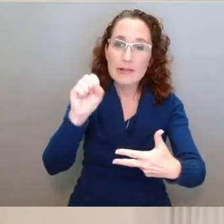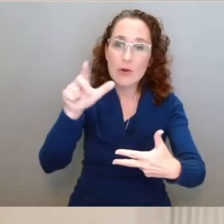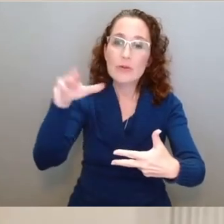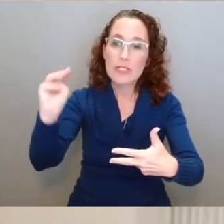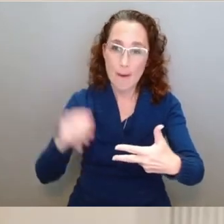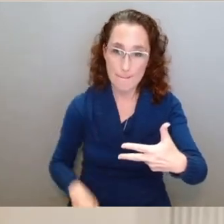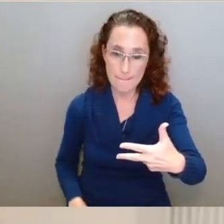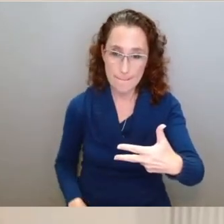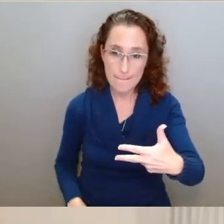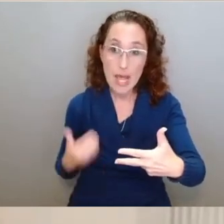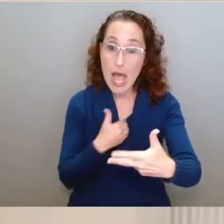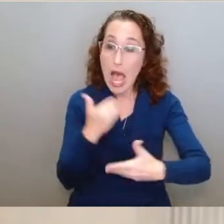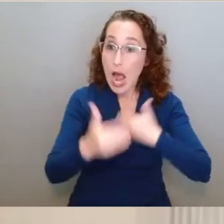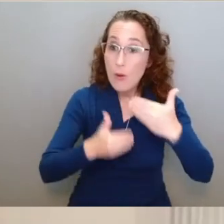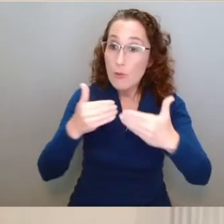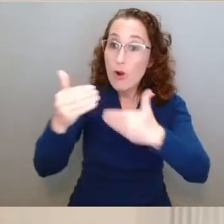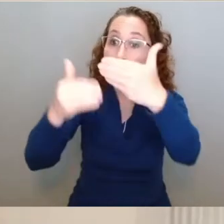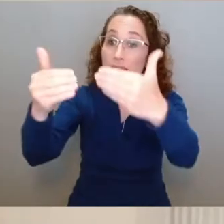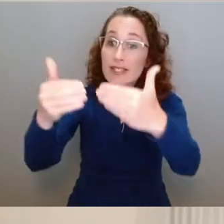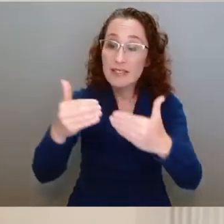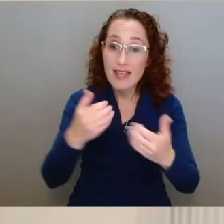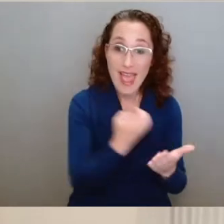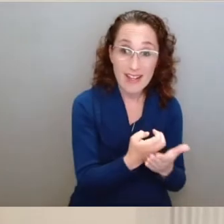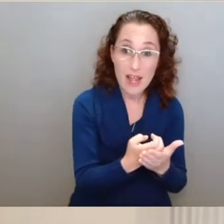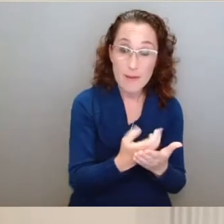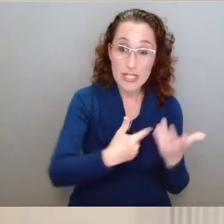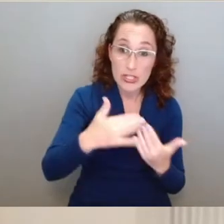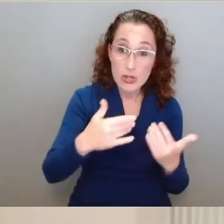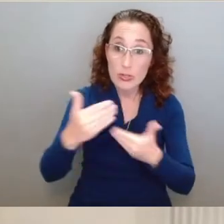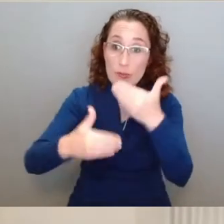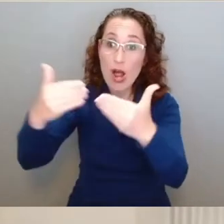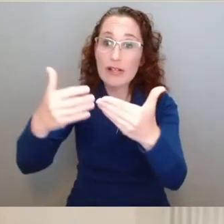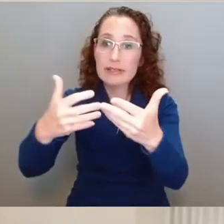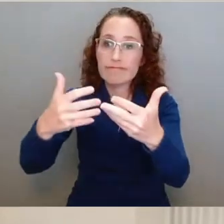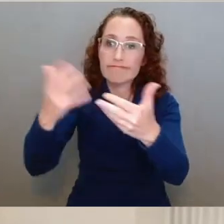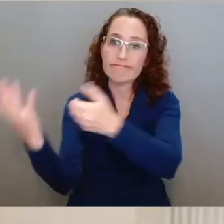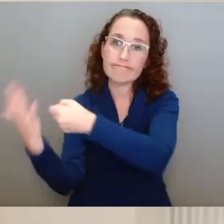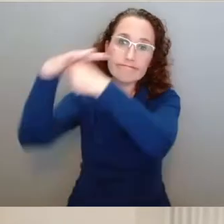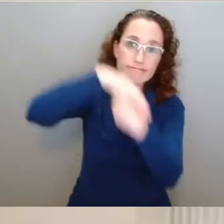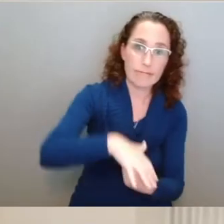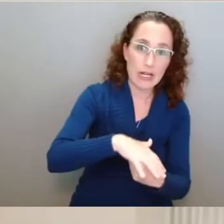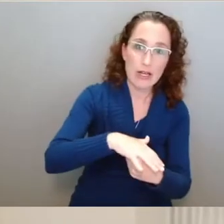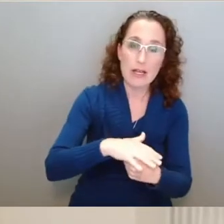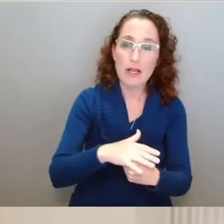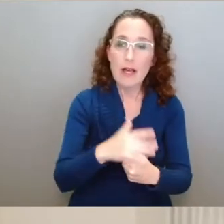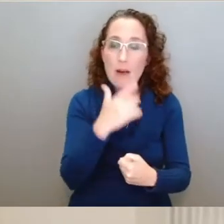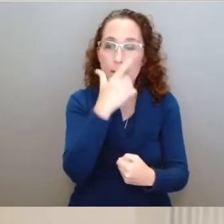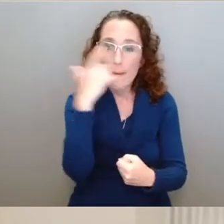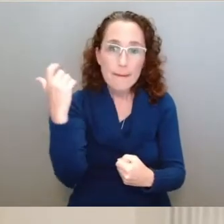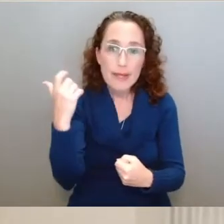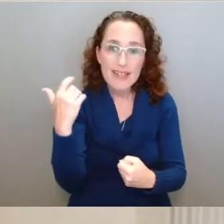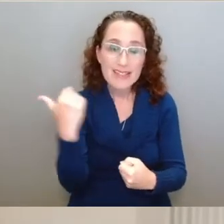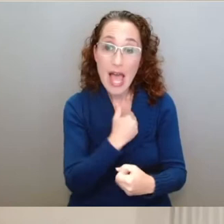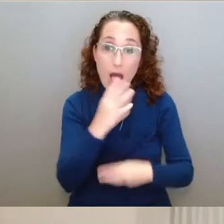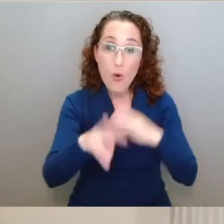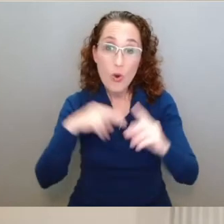basically our progress, our economic and social progress in America is being held back by a worldview that is inaccurate.